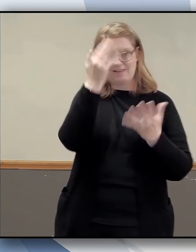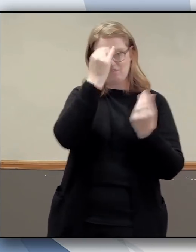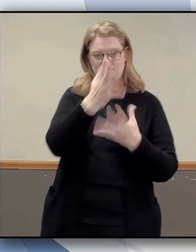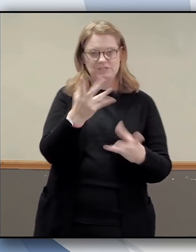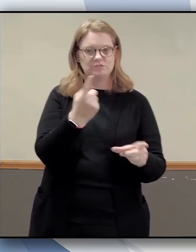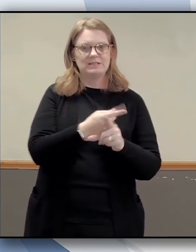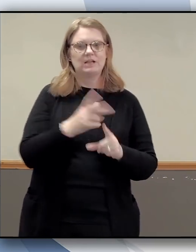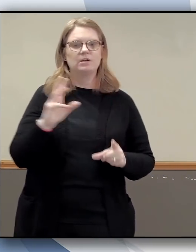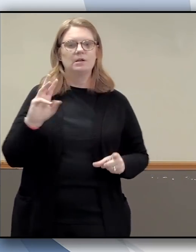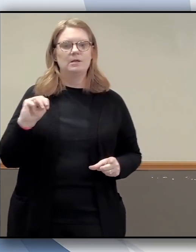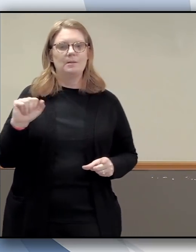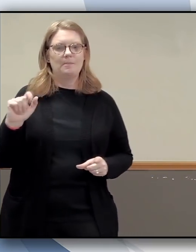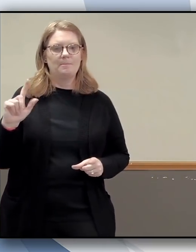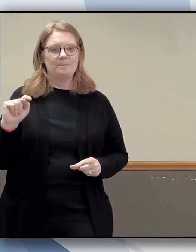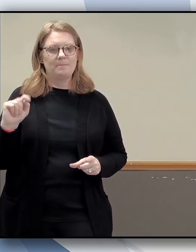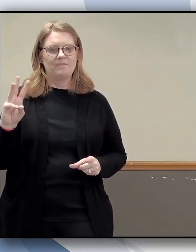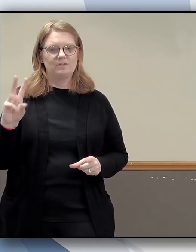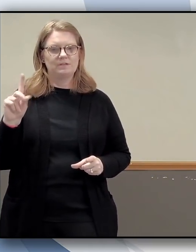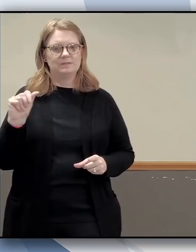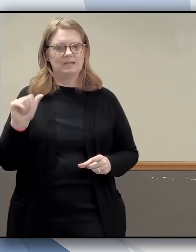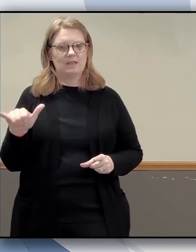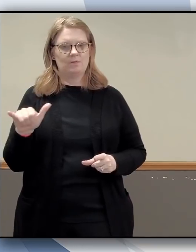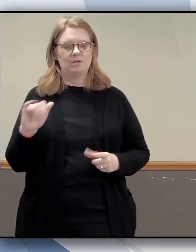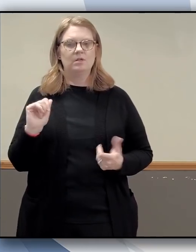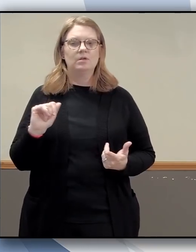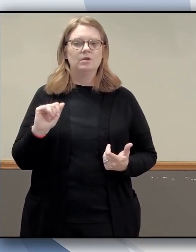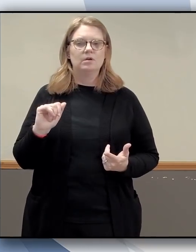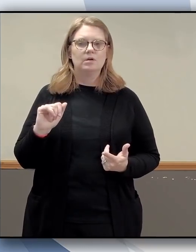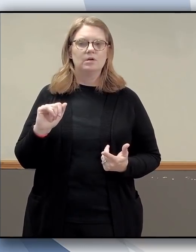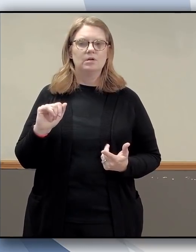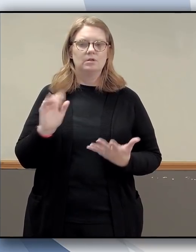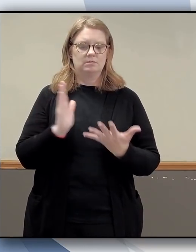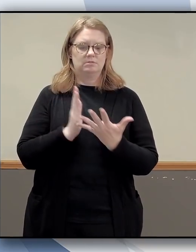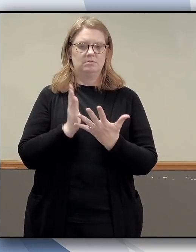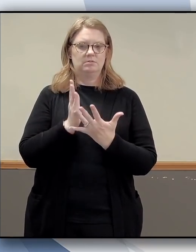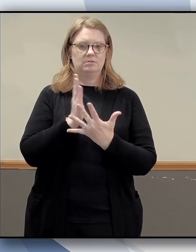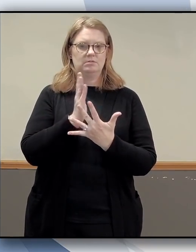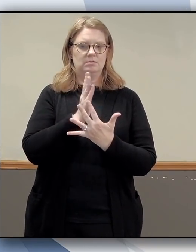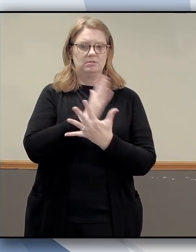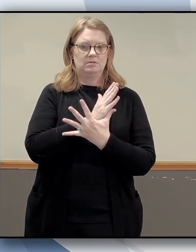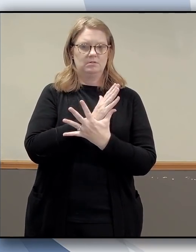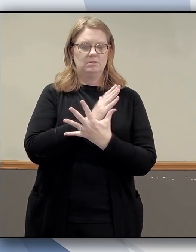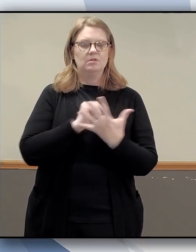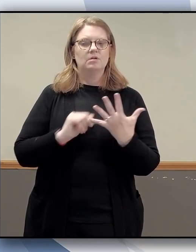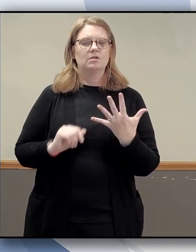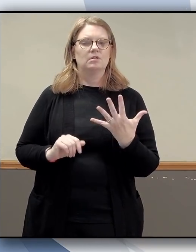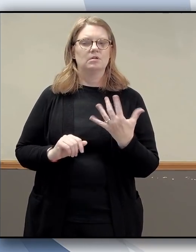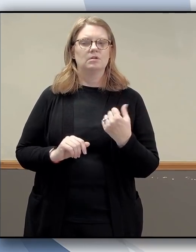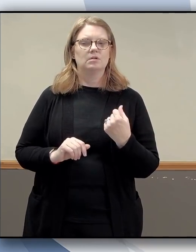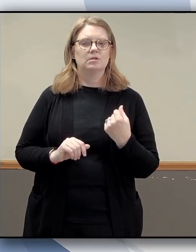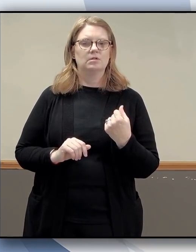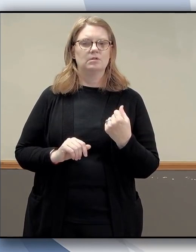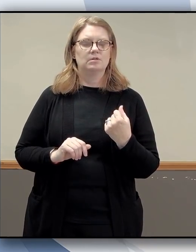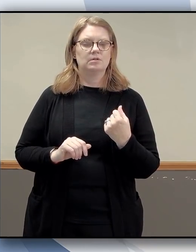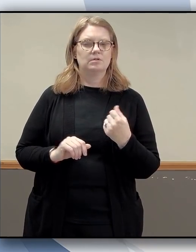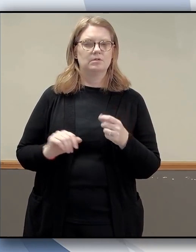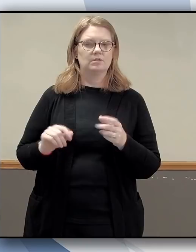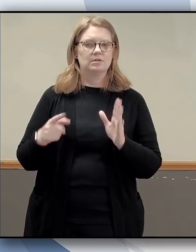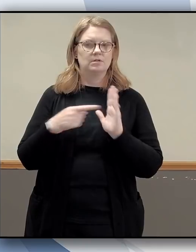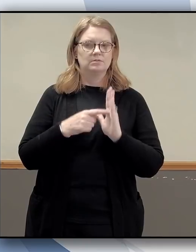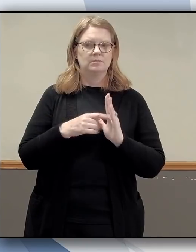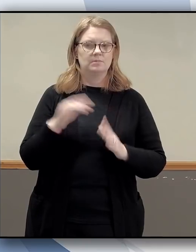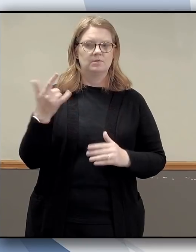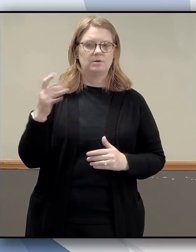Risk levels for each county. You have one set of data. For example, in Grand Forks, they've